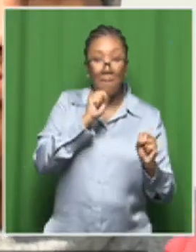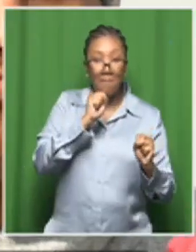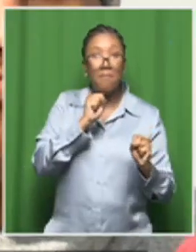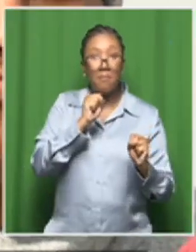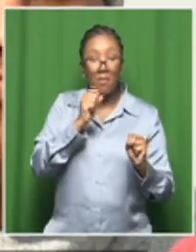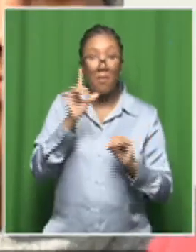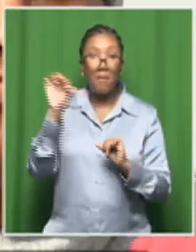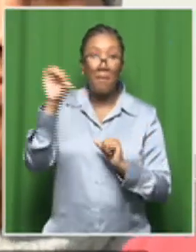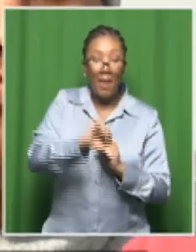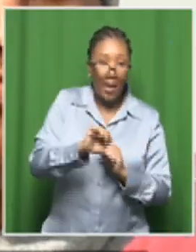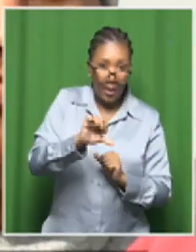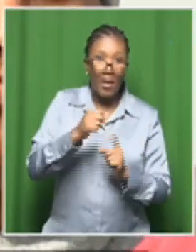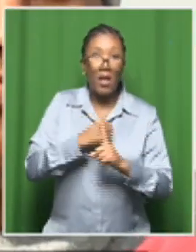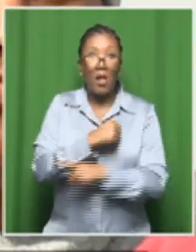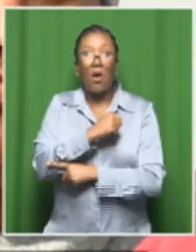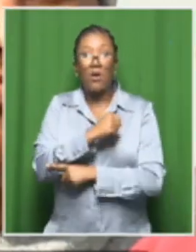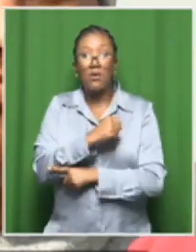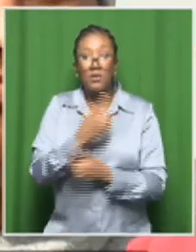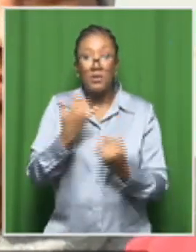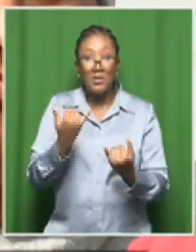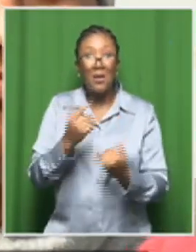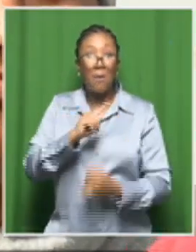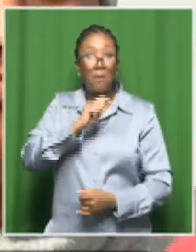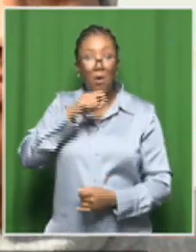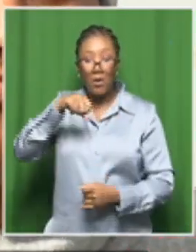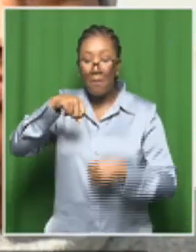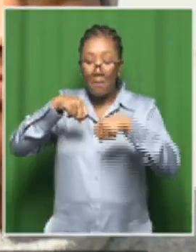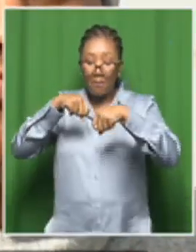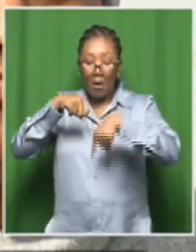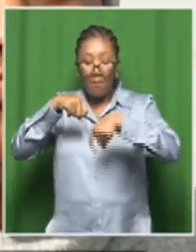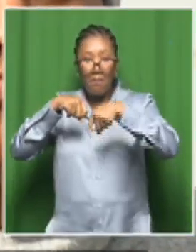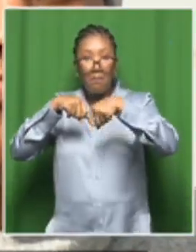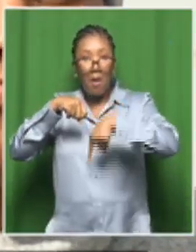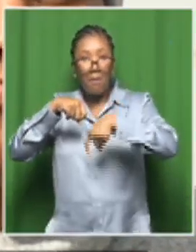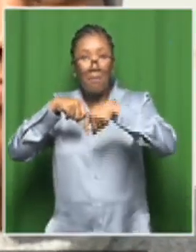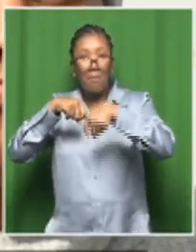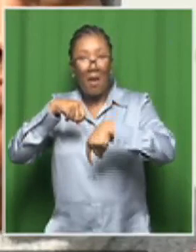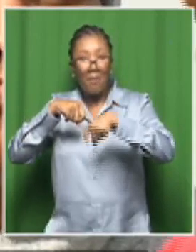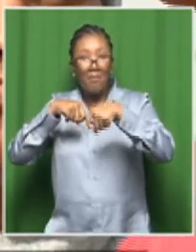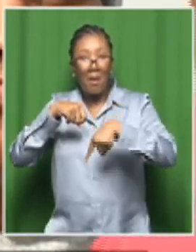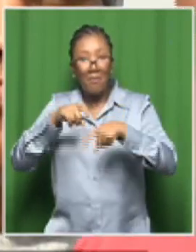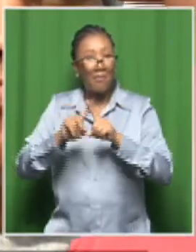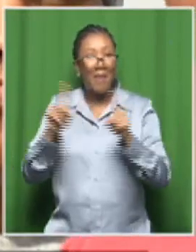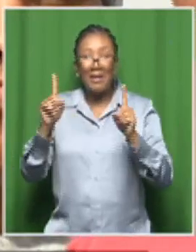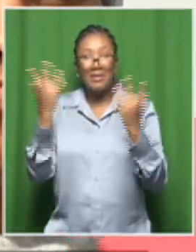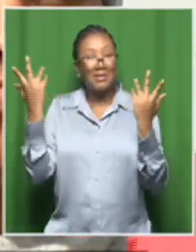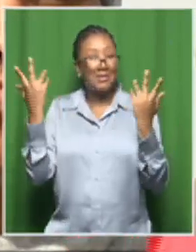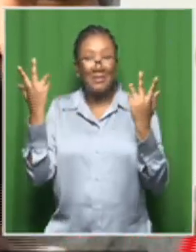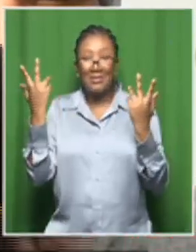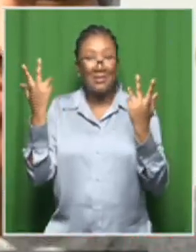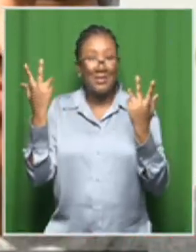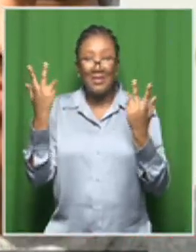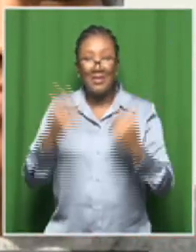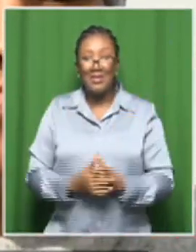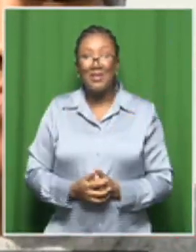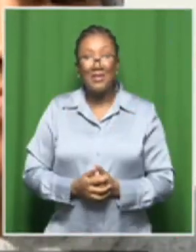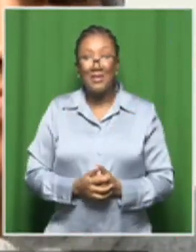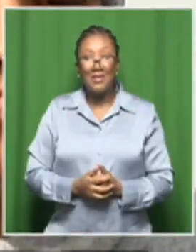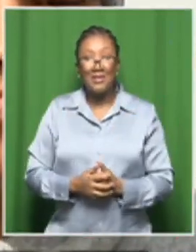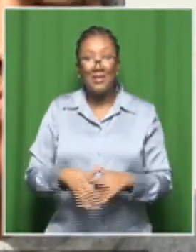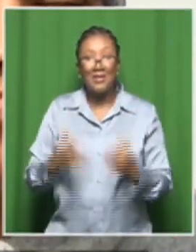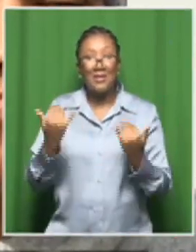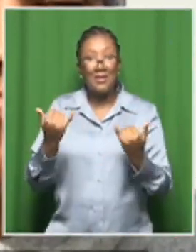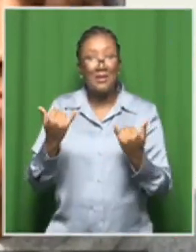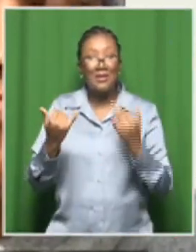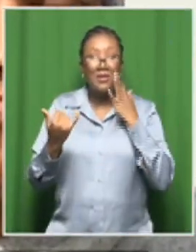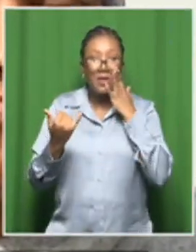last. We had a few drops this morning, but as we speak, nothing at all. So my thing is,